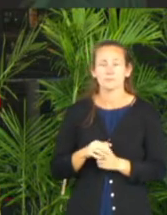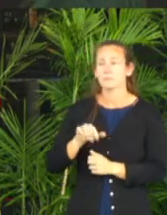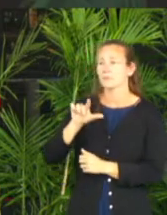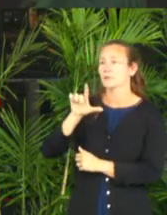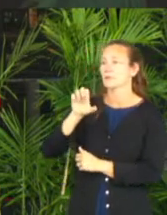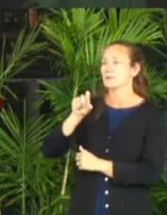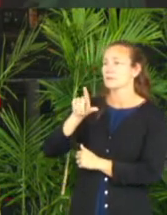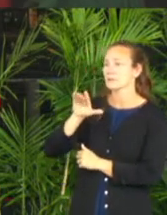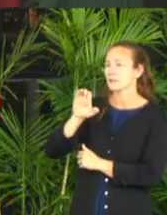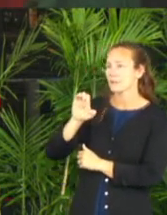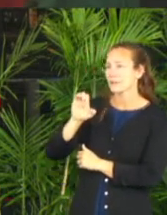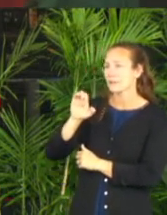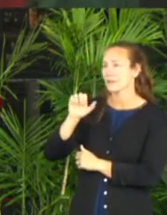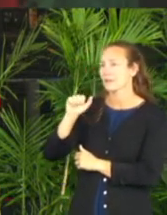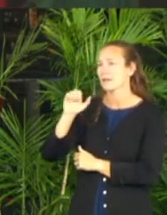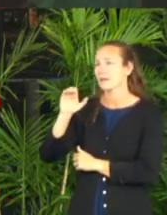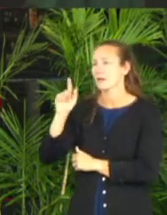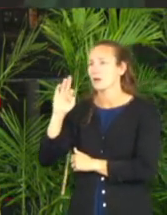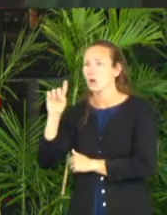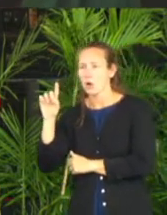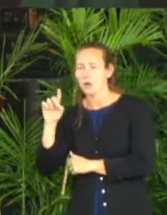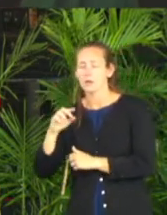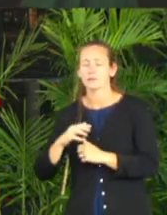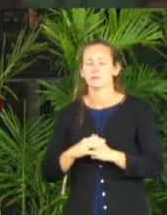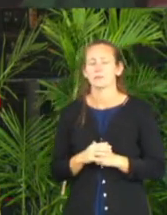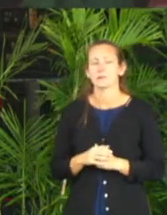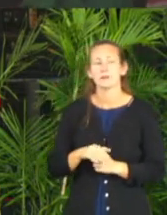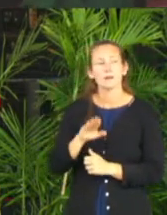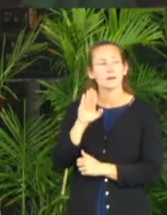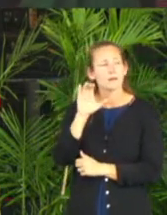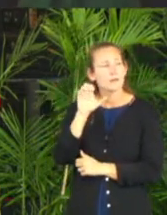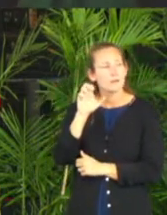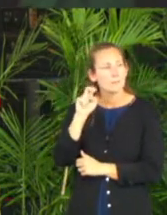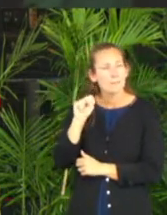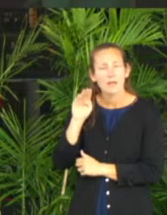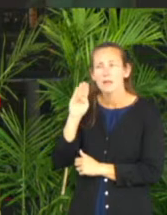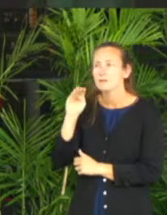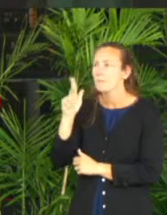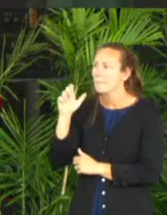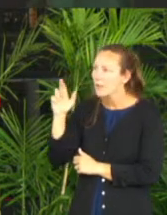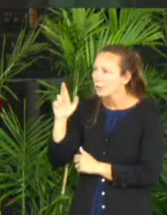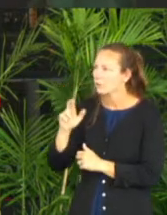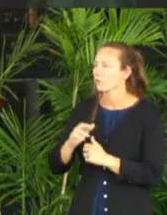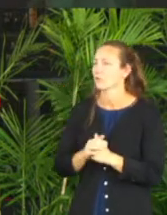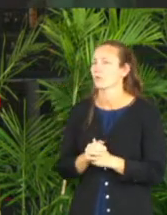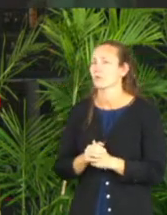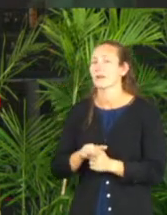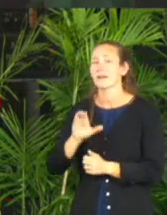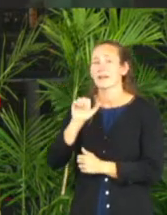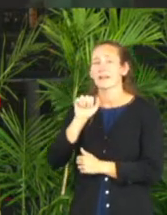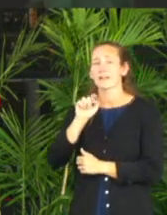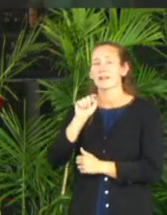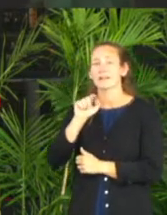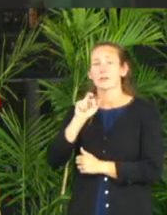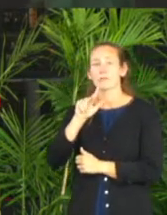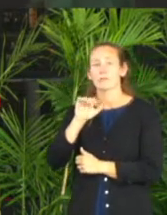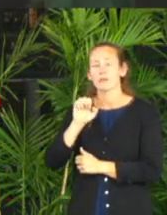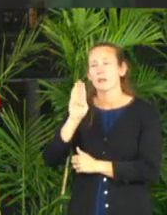Leslie Laura Bacaud. Ben Becker. Kateri Bell.